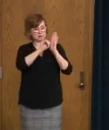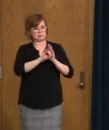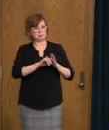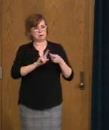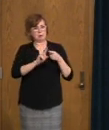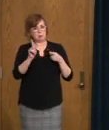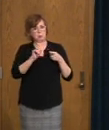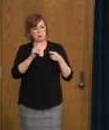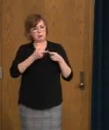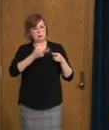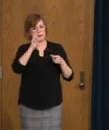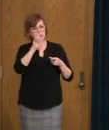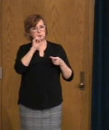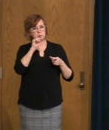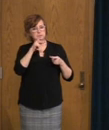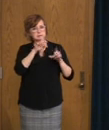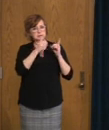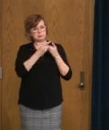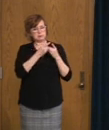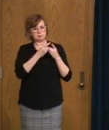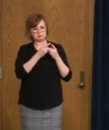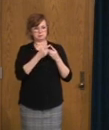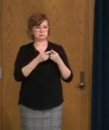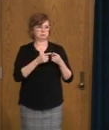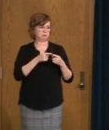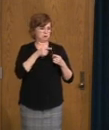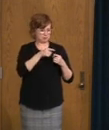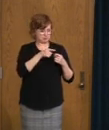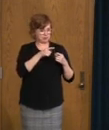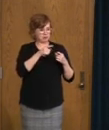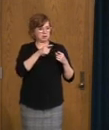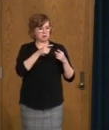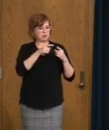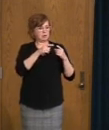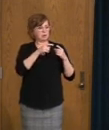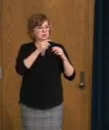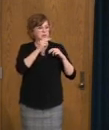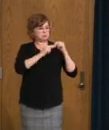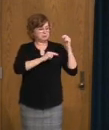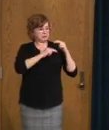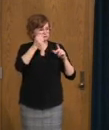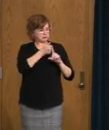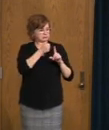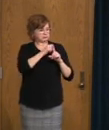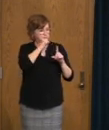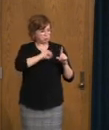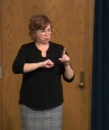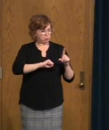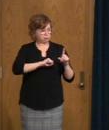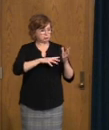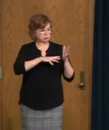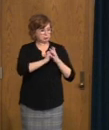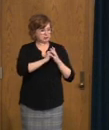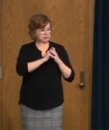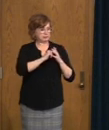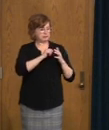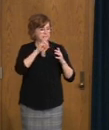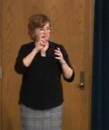have multi-bed rooms, like for residents per room, or they're an older facility where there may be ventilation, or where we have